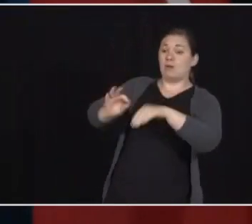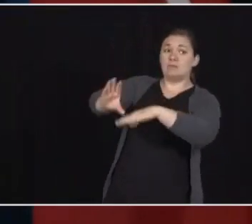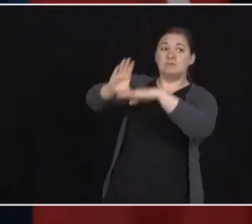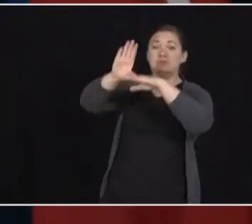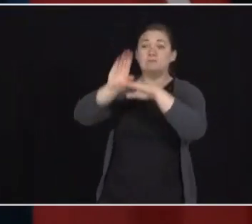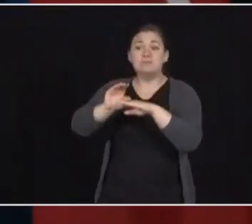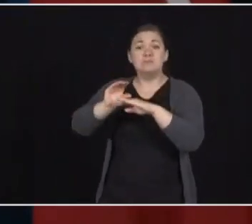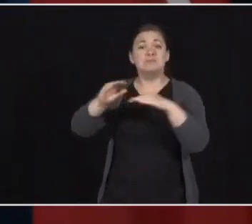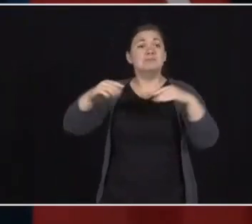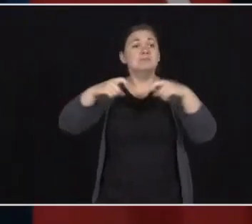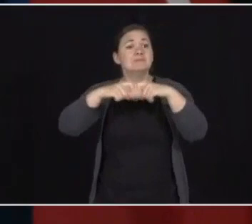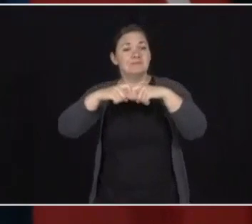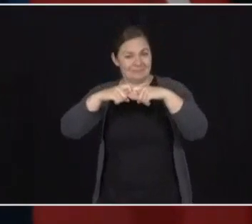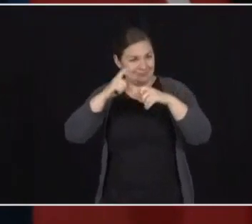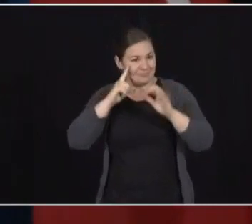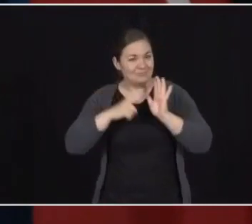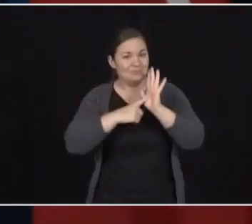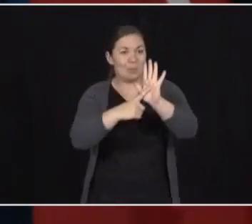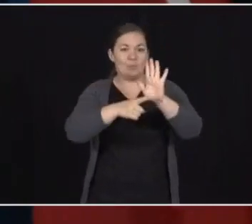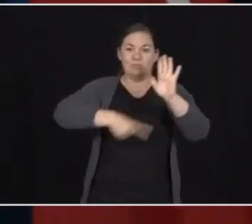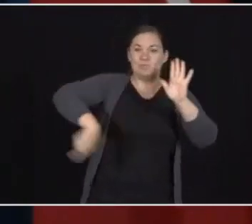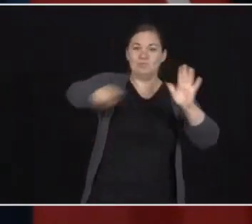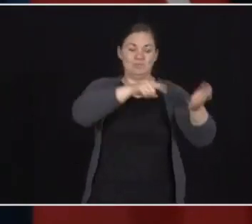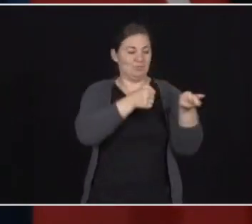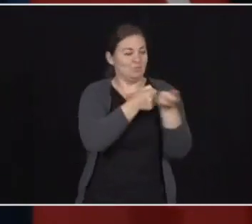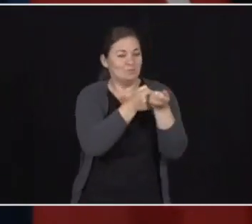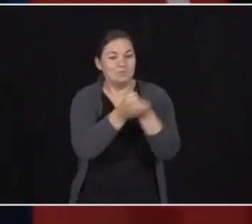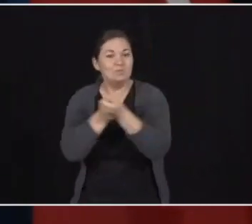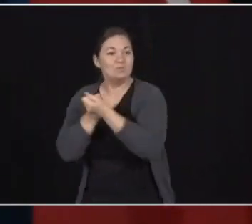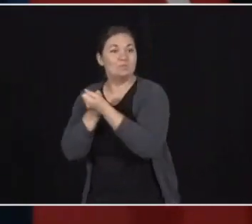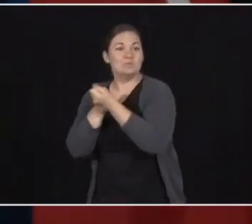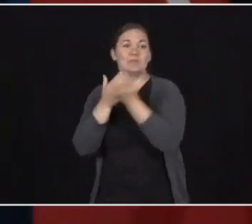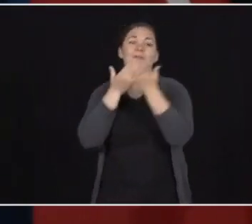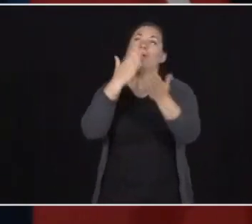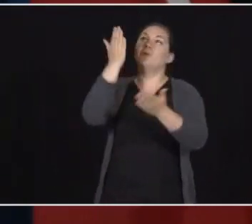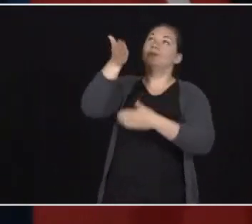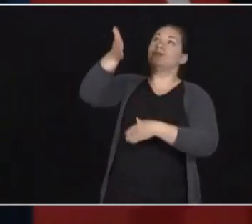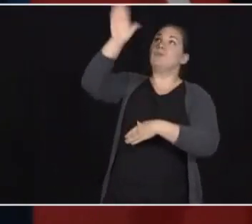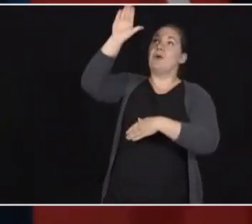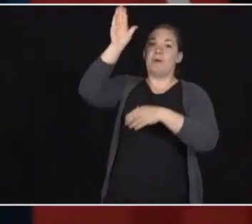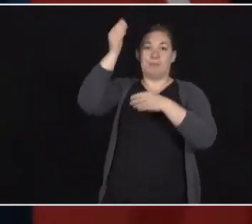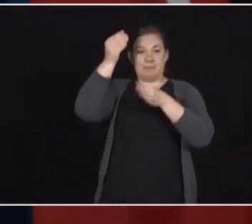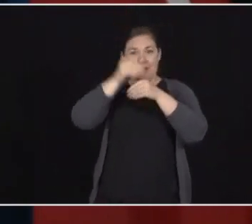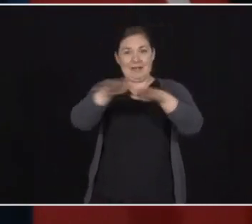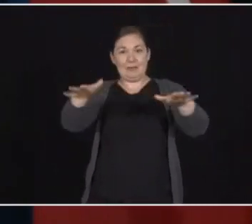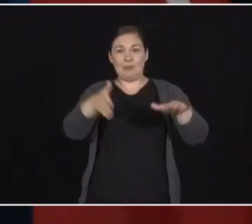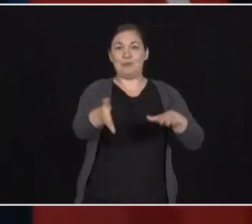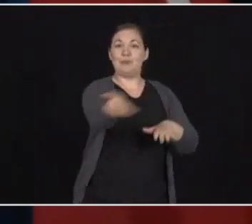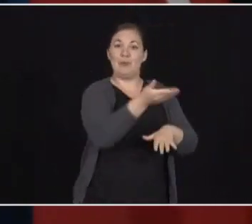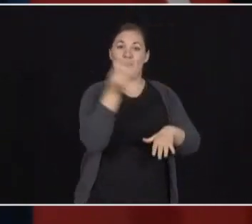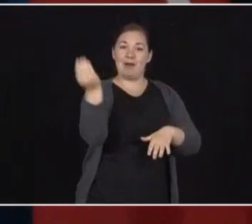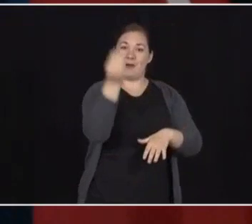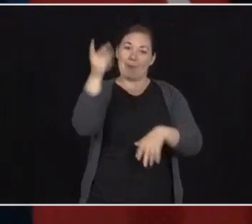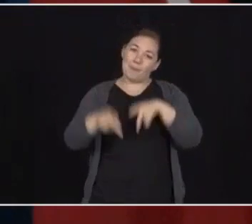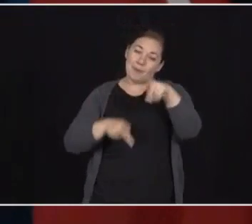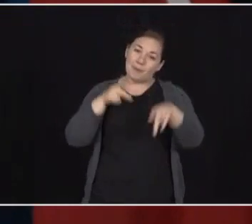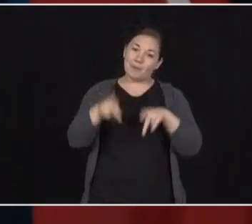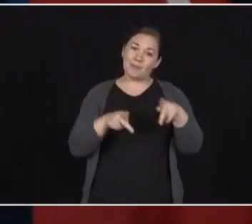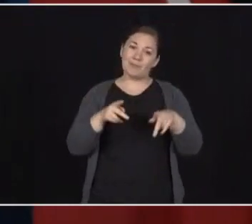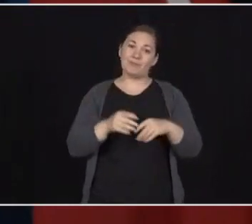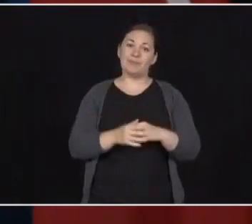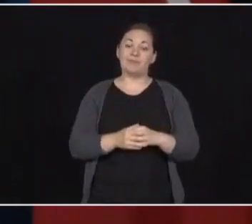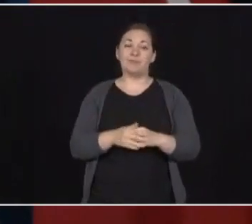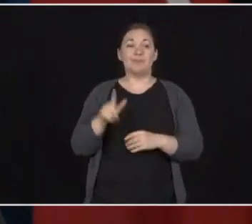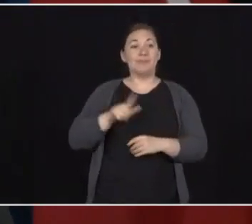working to support you during this time. Thank you, and God bless the people of Ontario. Now I'll turn it over to Minister